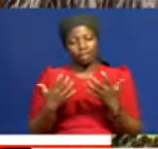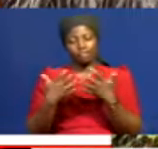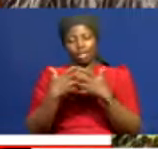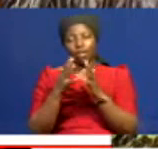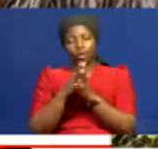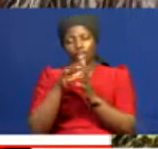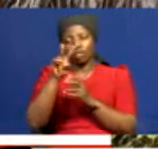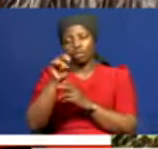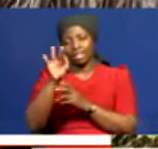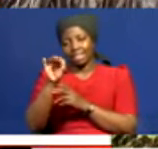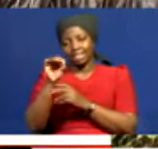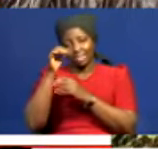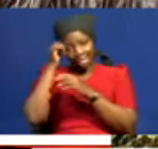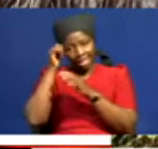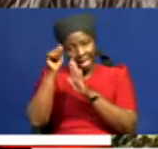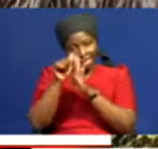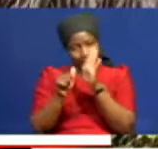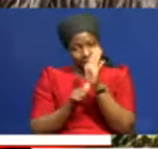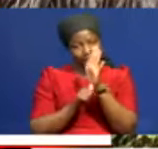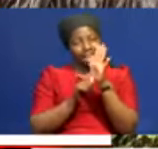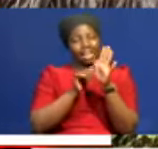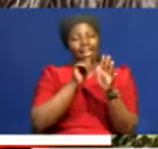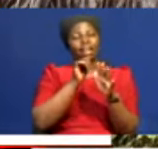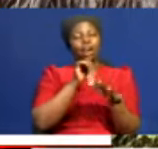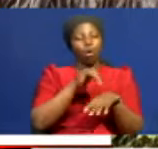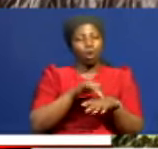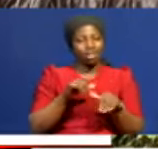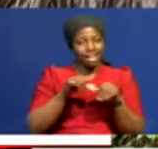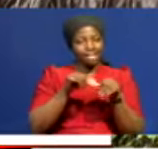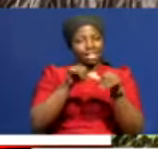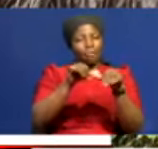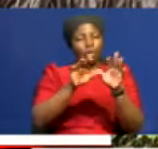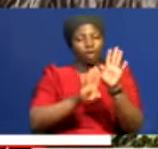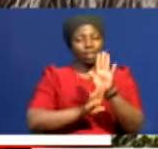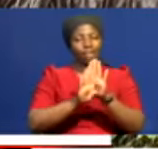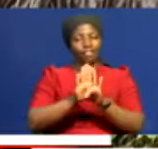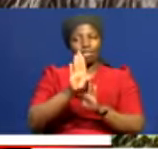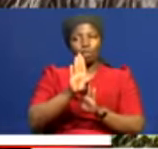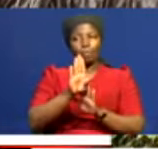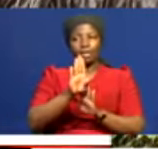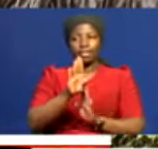2030 Agenda on Sustainable Development. For Prime Edition, I'm Gladys Mungai.